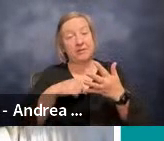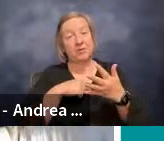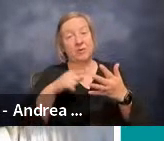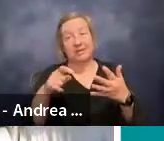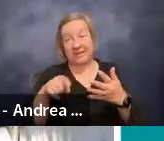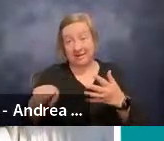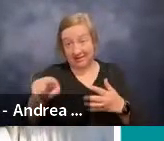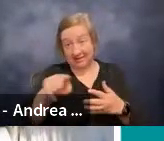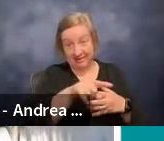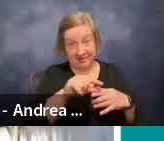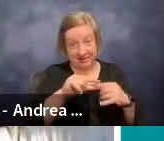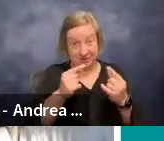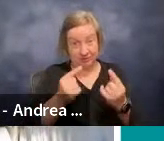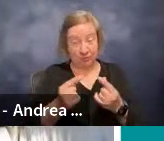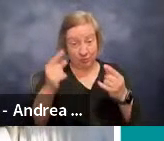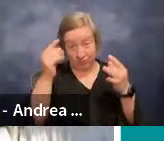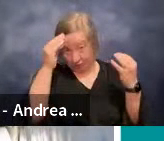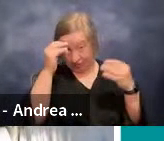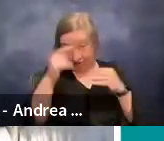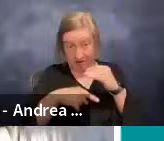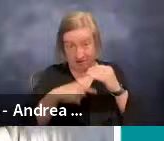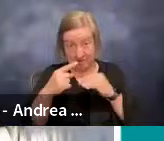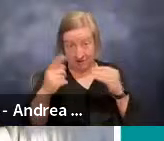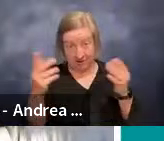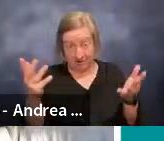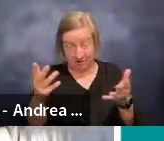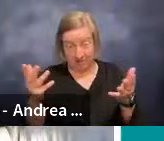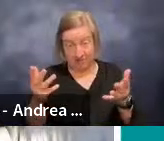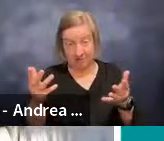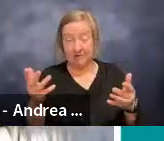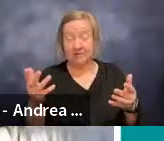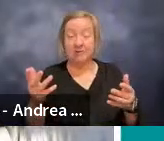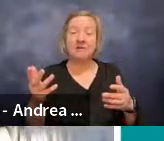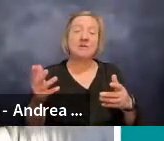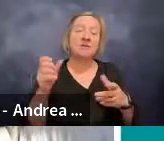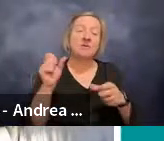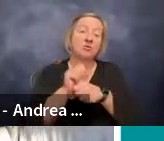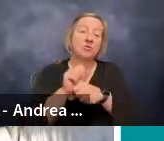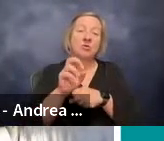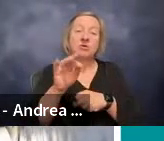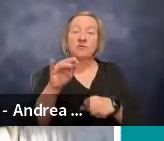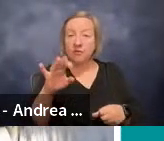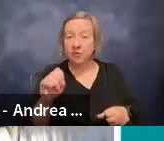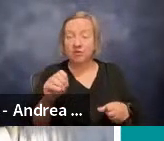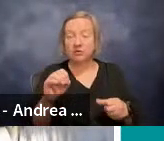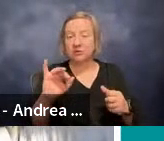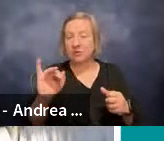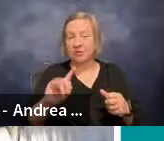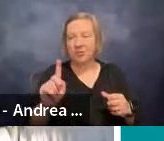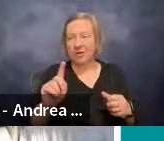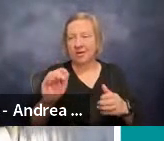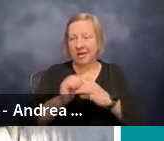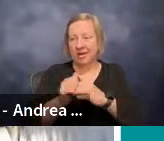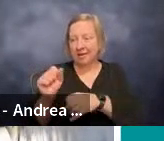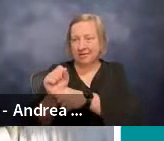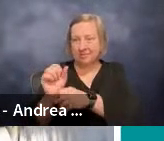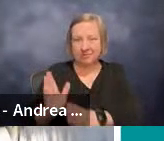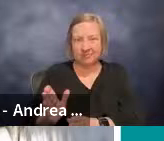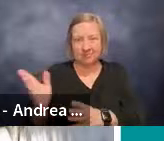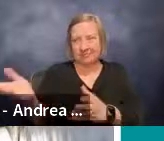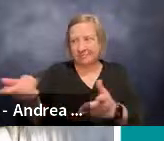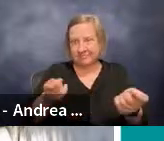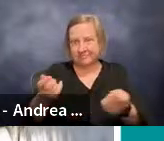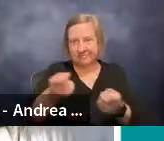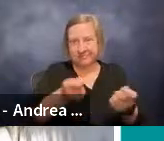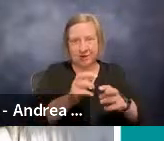group to be thinking about is workforce, how we are going to make sure that we have a